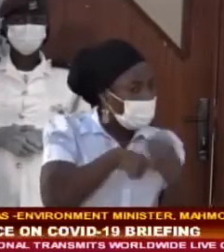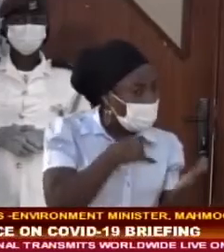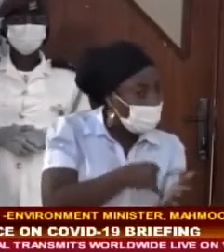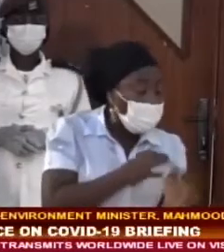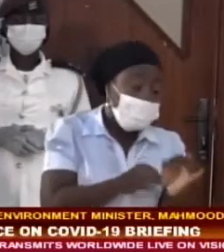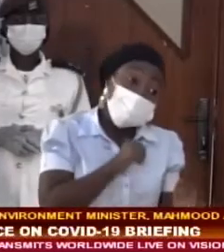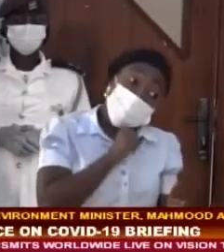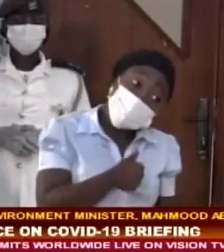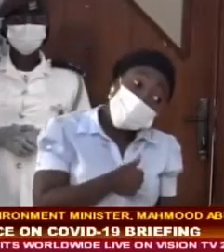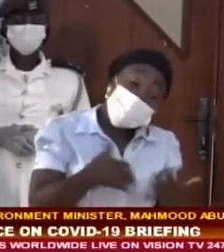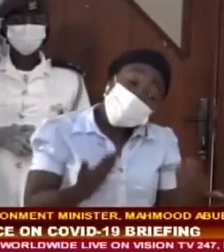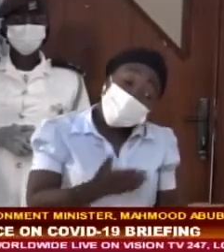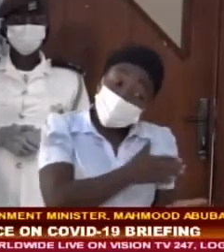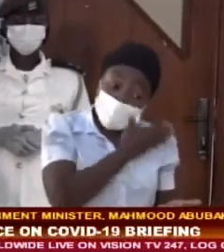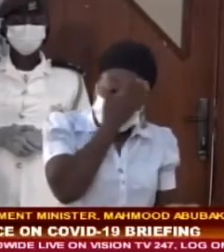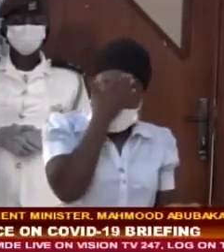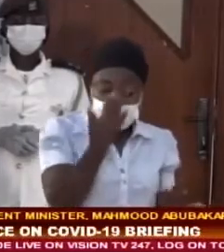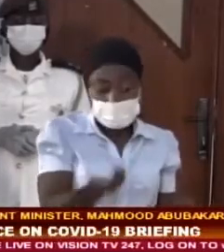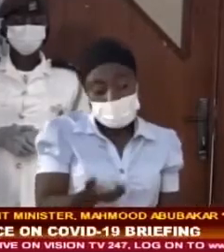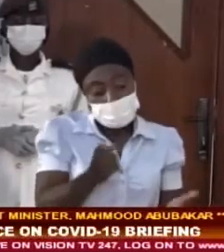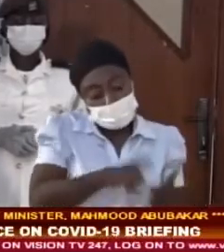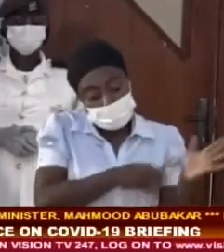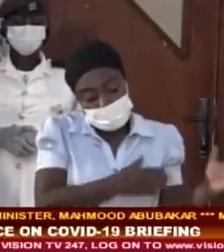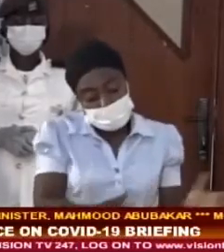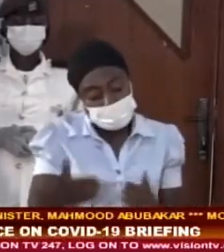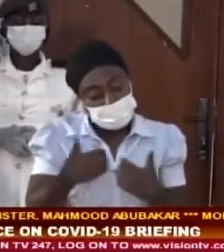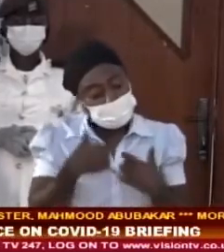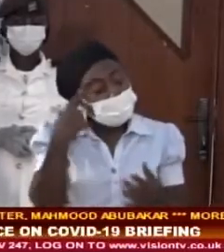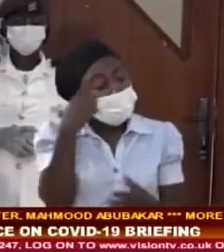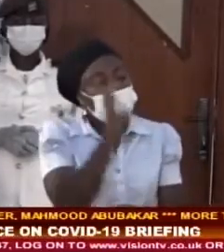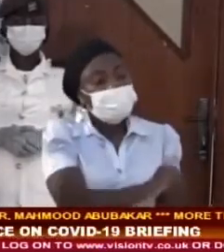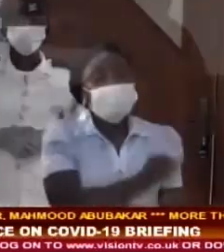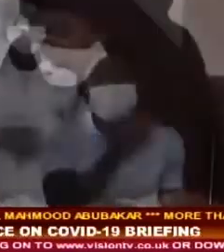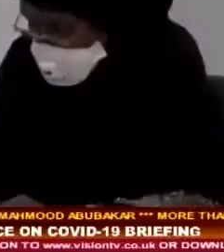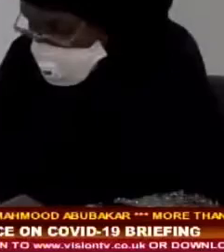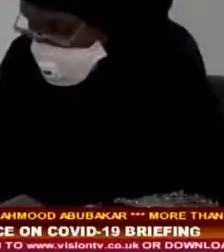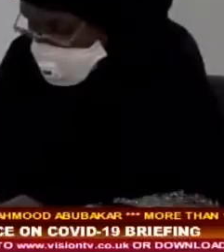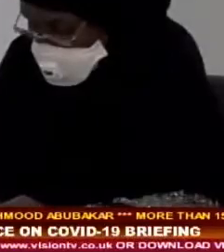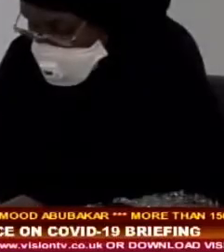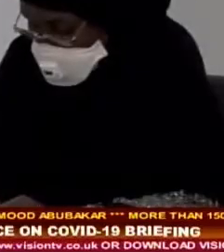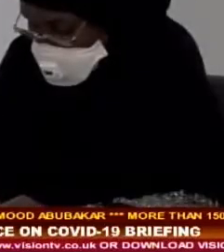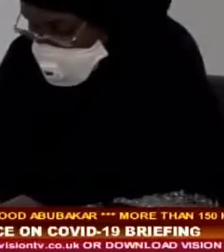not, now that you know, what plans do you have for them? Thank you.